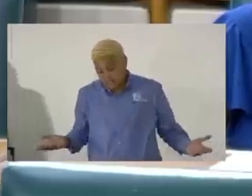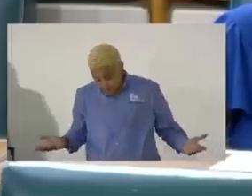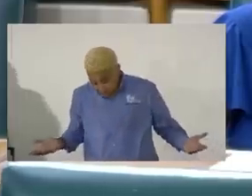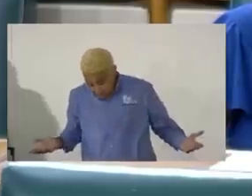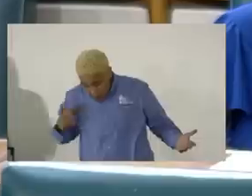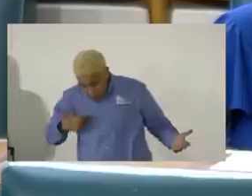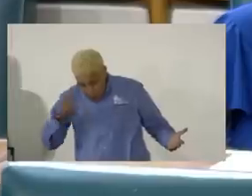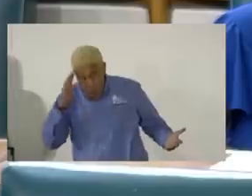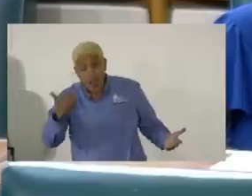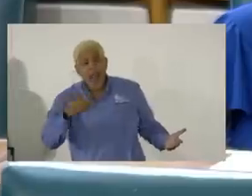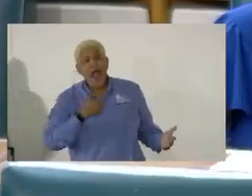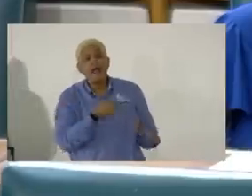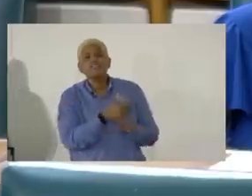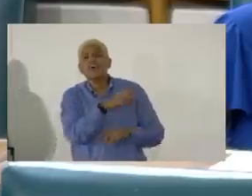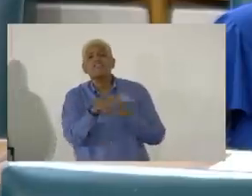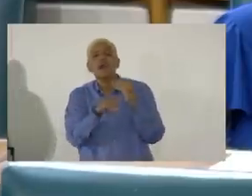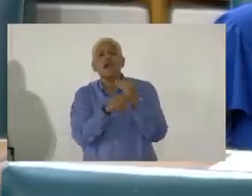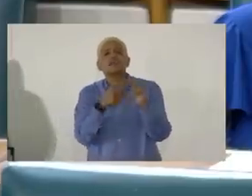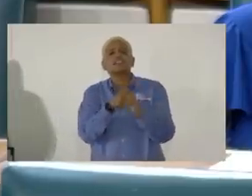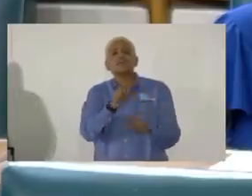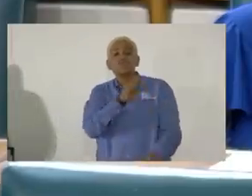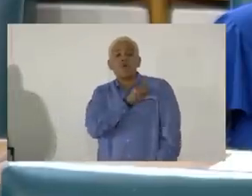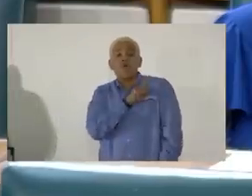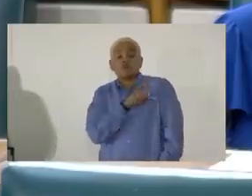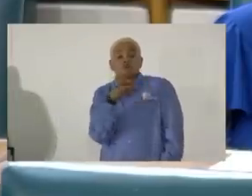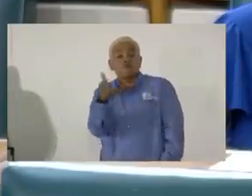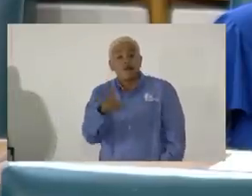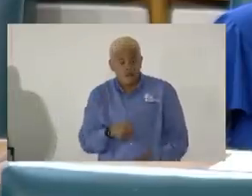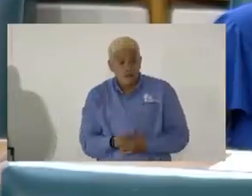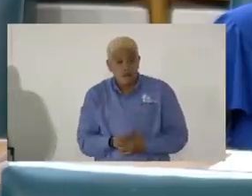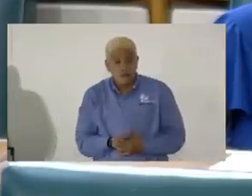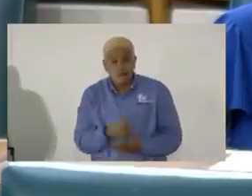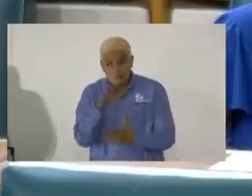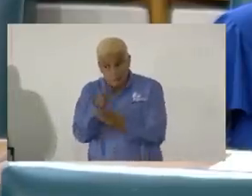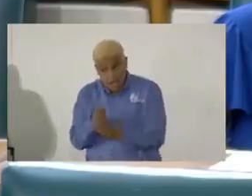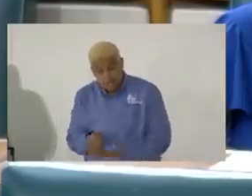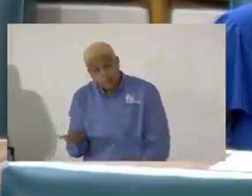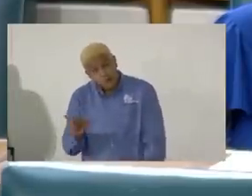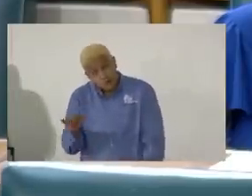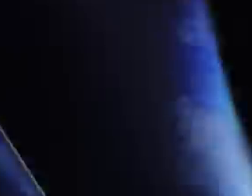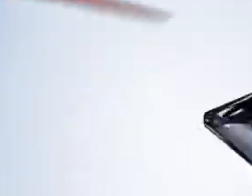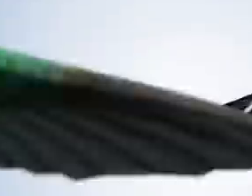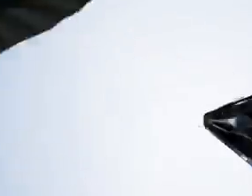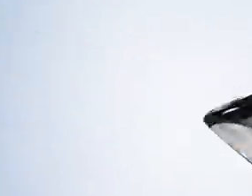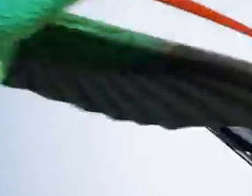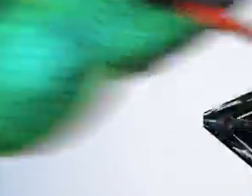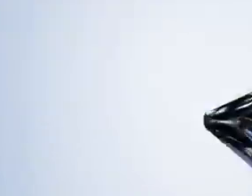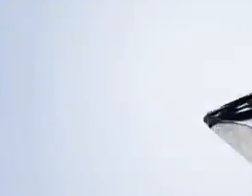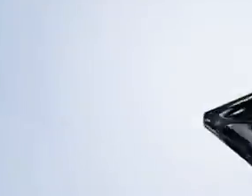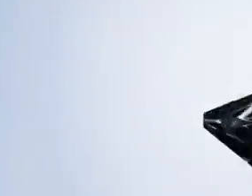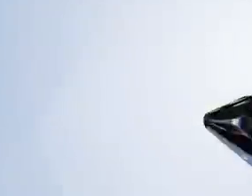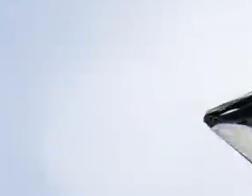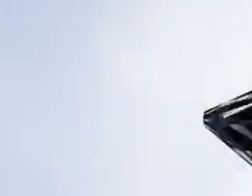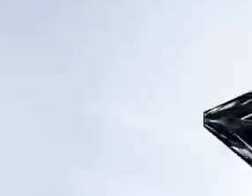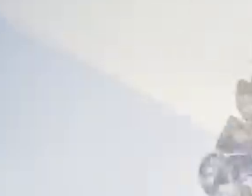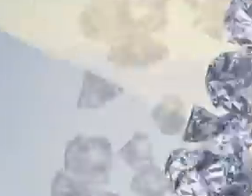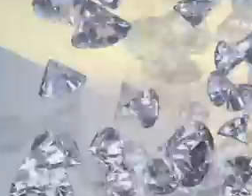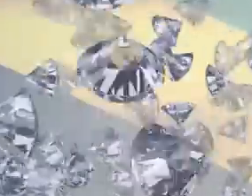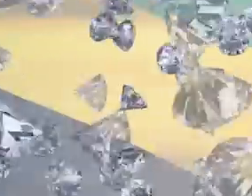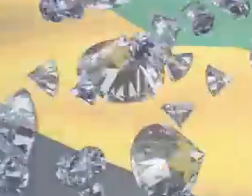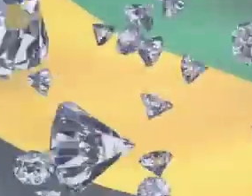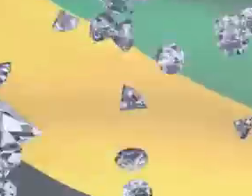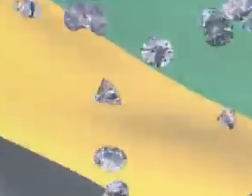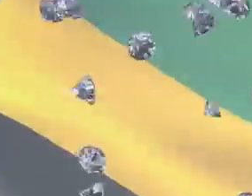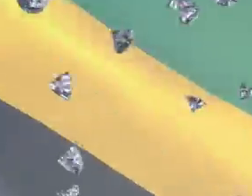we will have the JCF participating as well. Jamaica's 60th